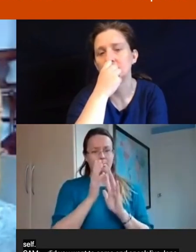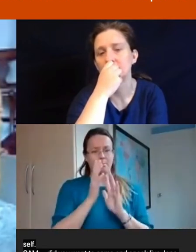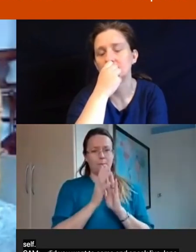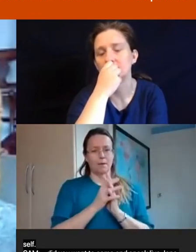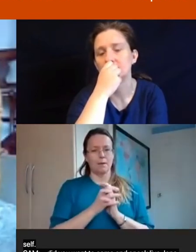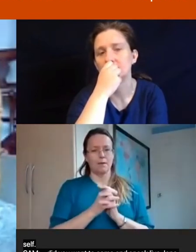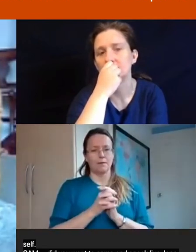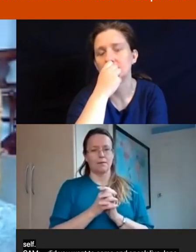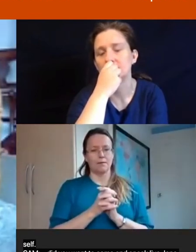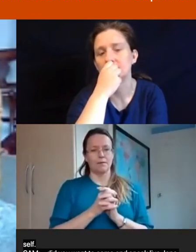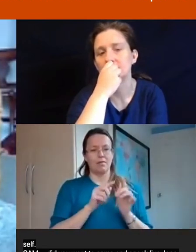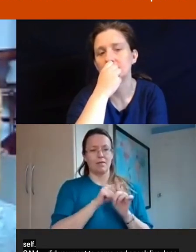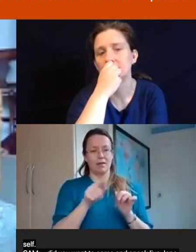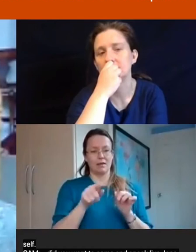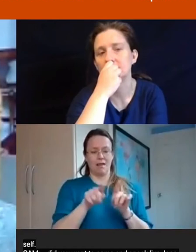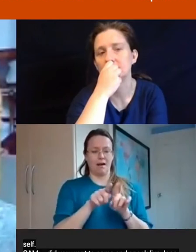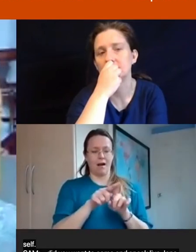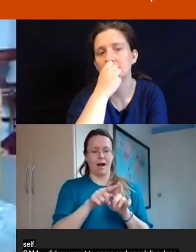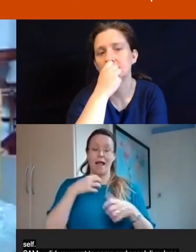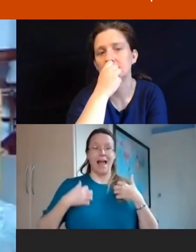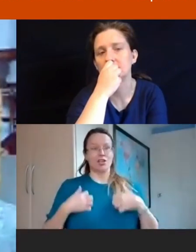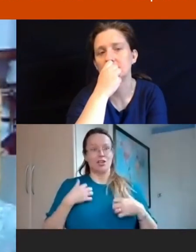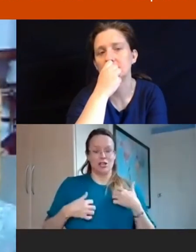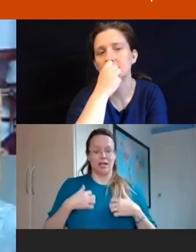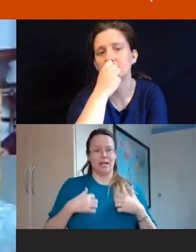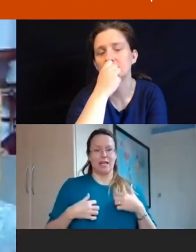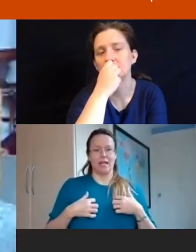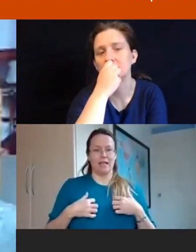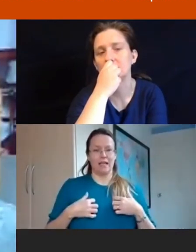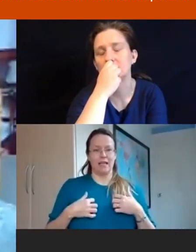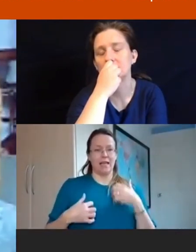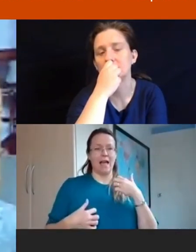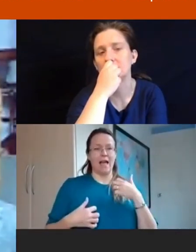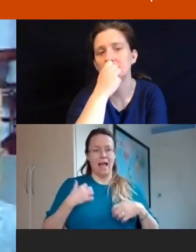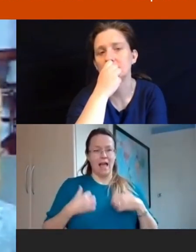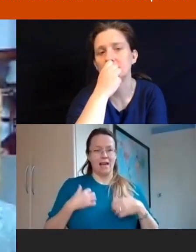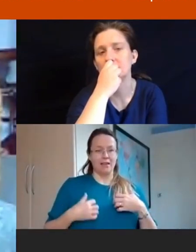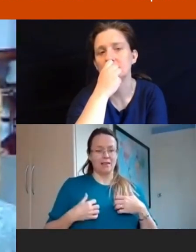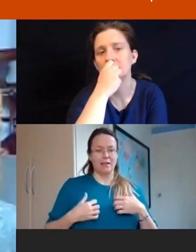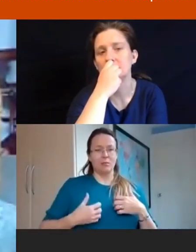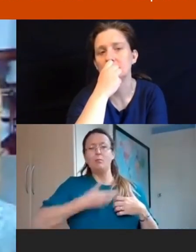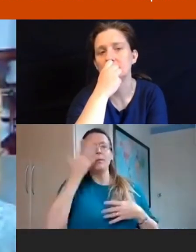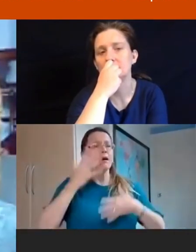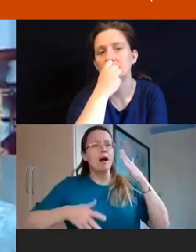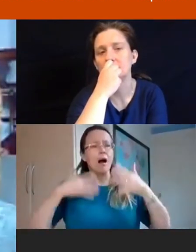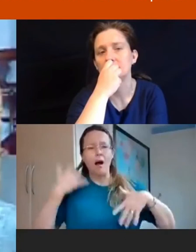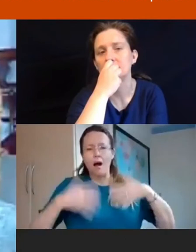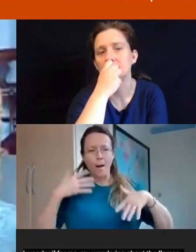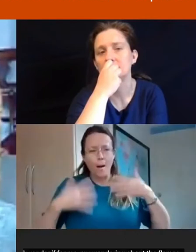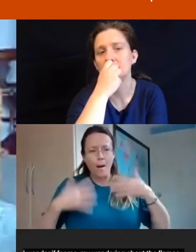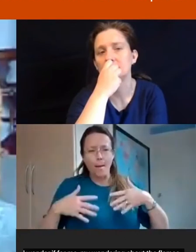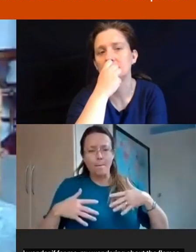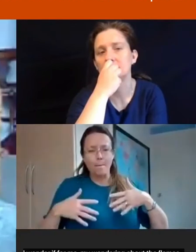it's energy, and the fact that it's energy that does no harm to